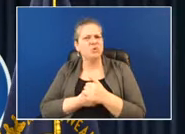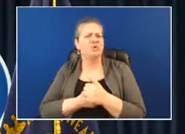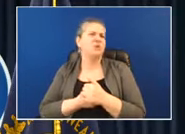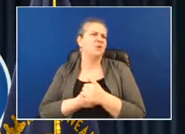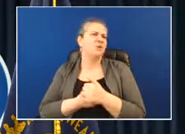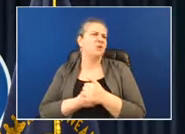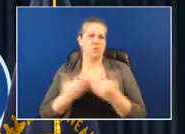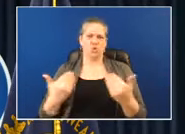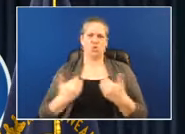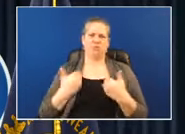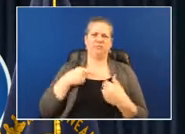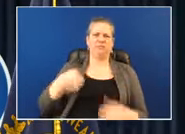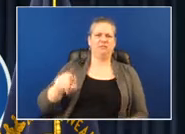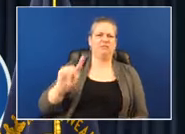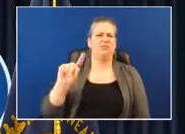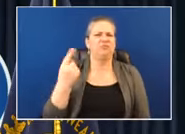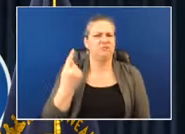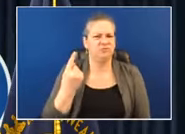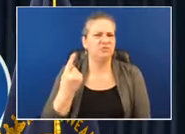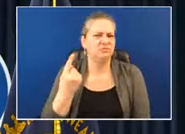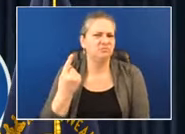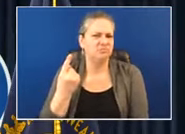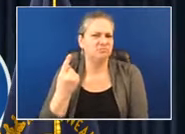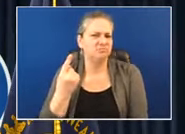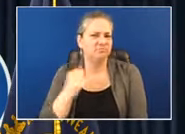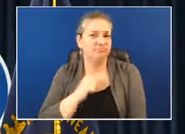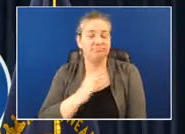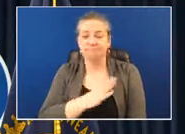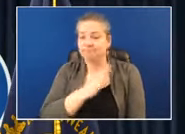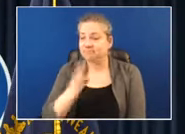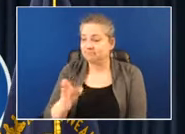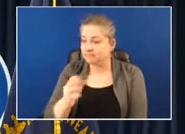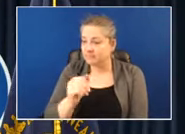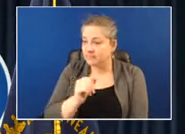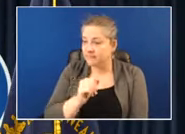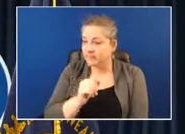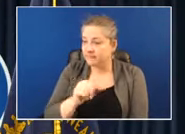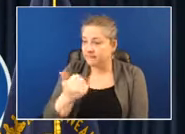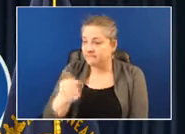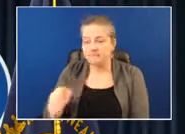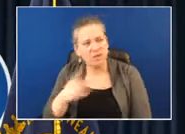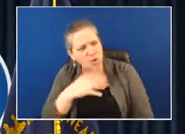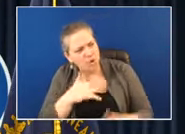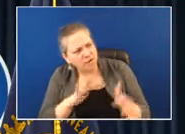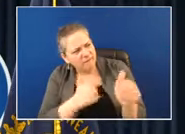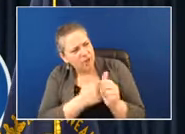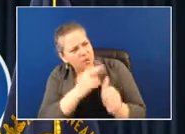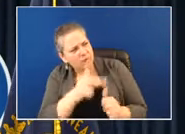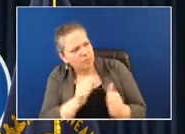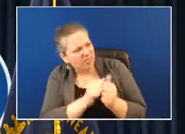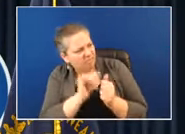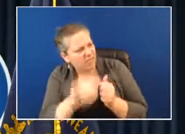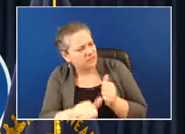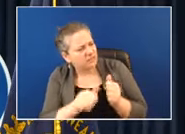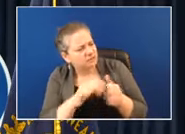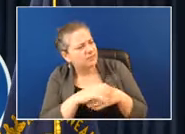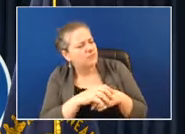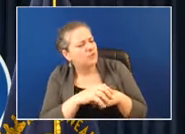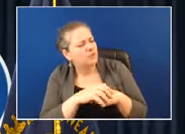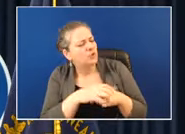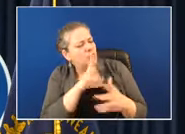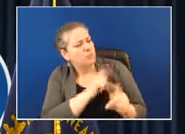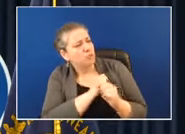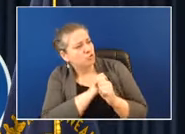first. All right, Bodie. Just to follow up on that, in addition to those